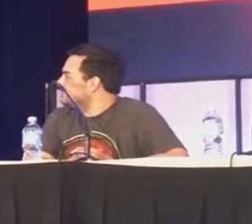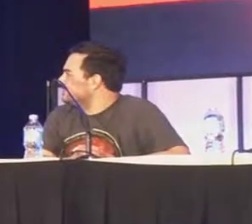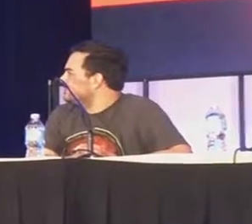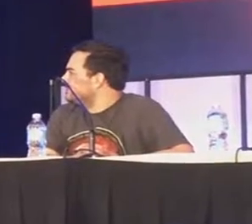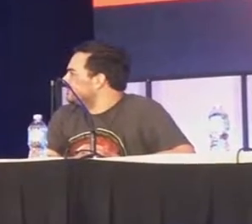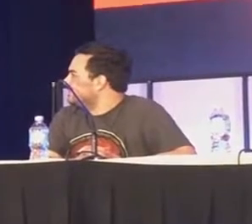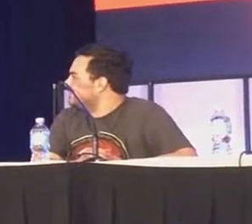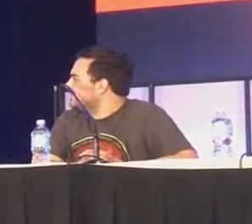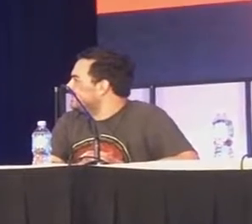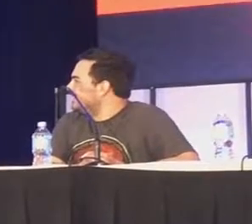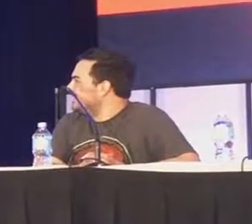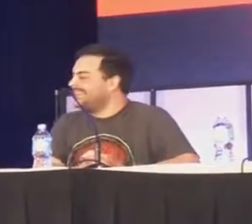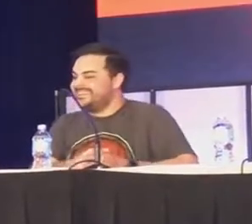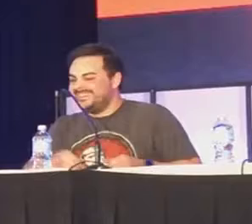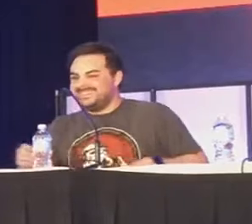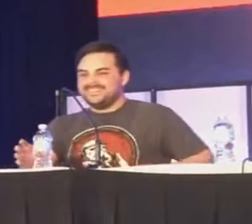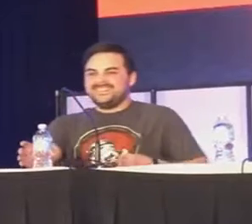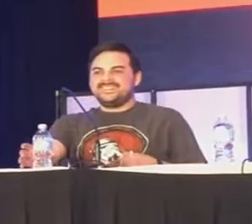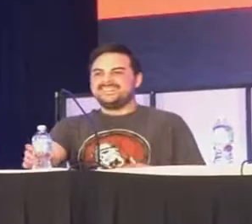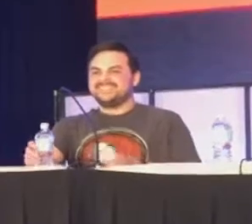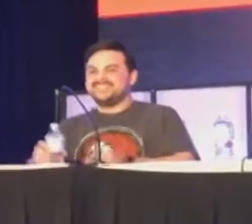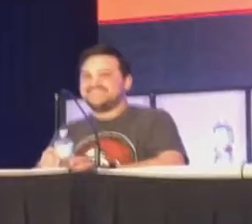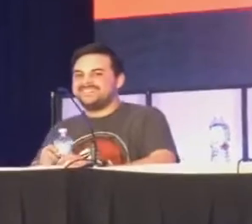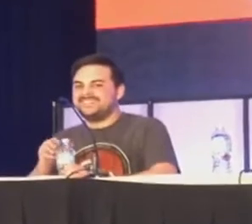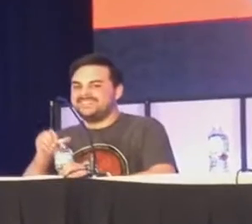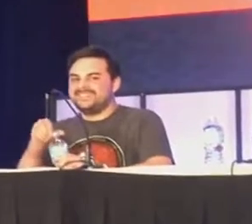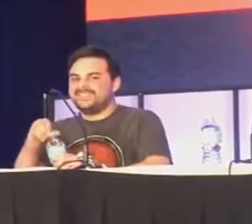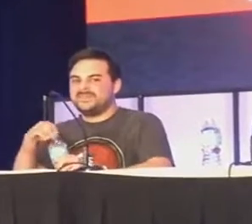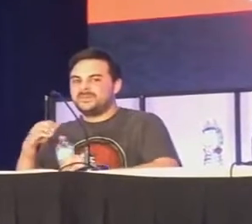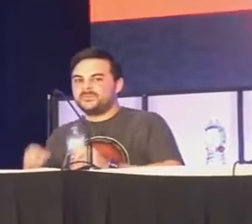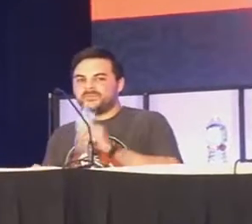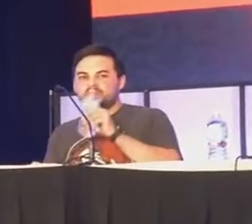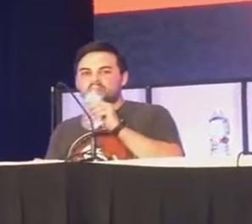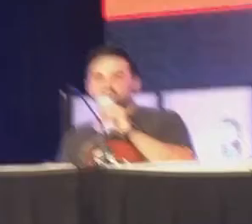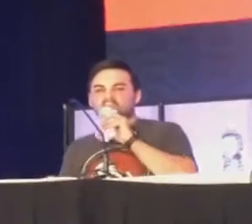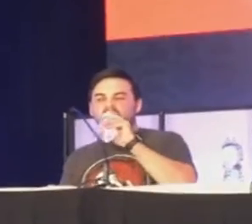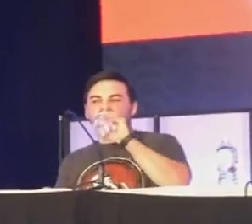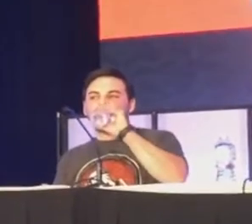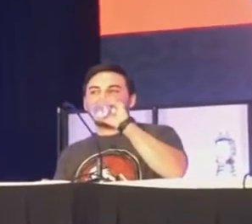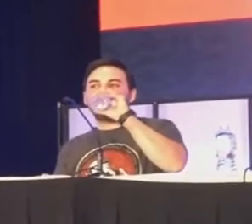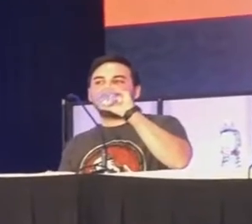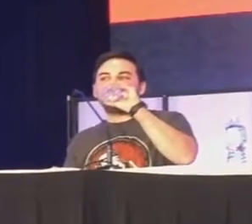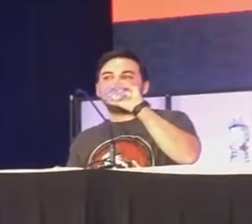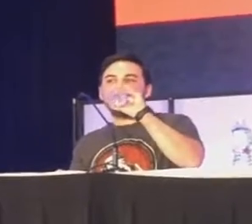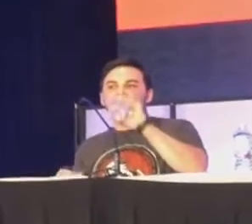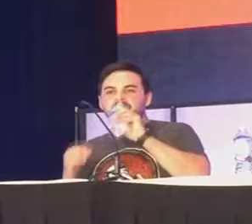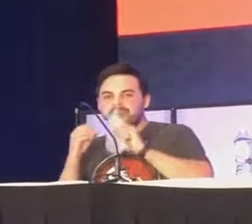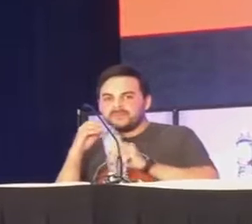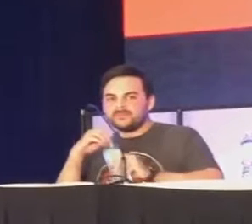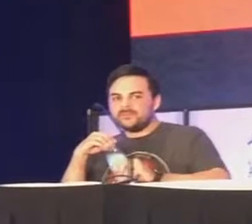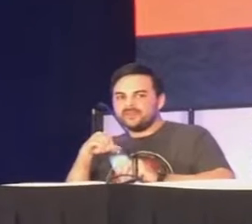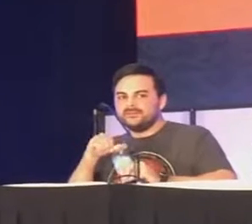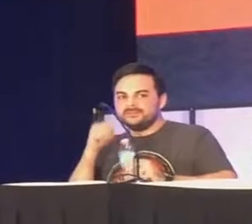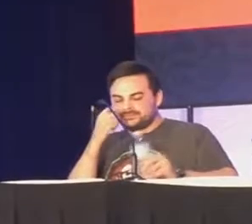rude, Jason." And I was like, "I'm sorry." I really did. I remember really just being like, "Oh my gosh, I just